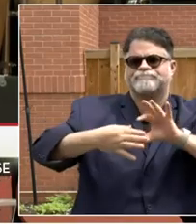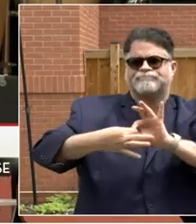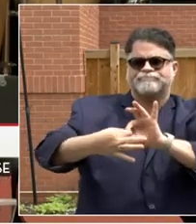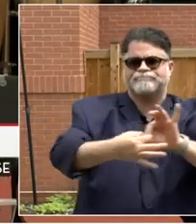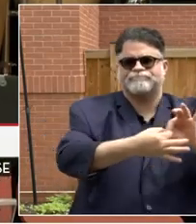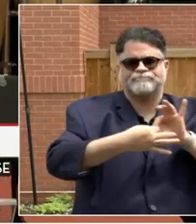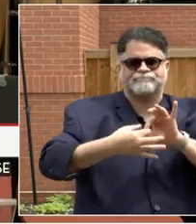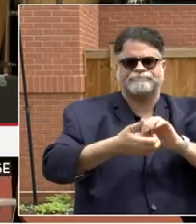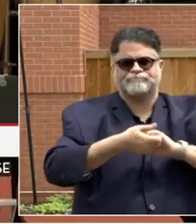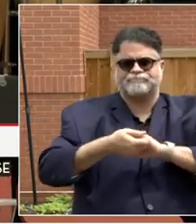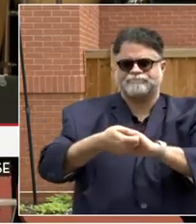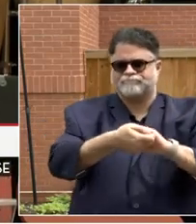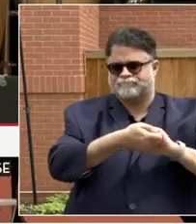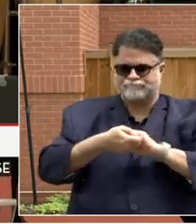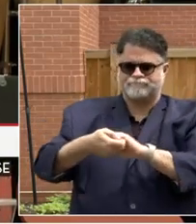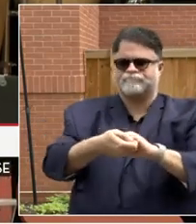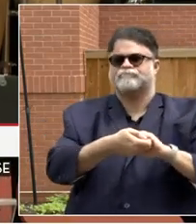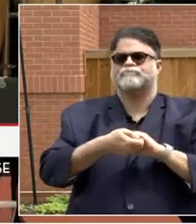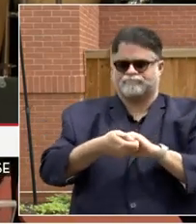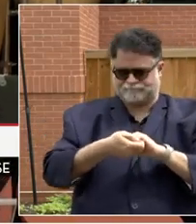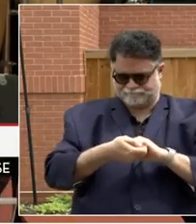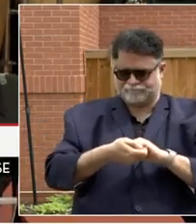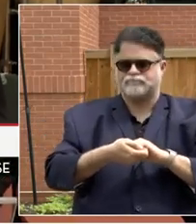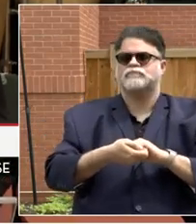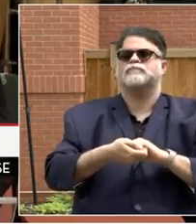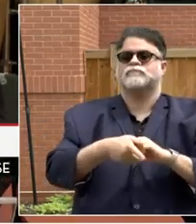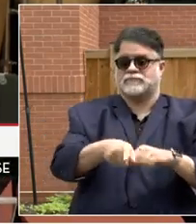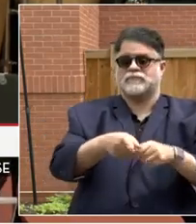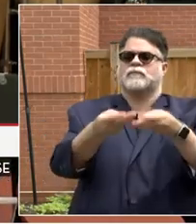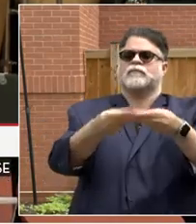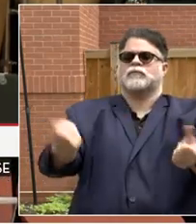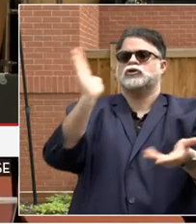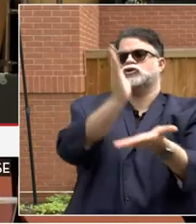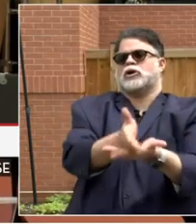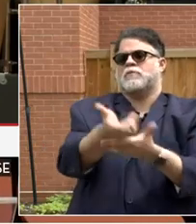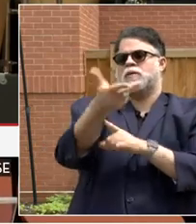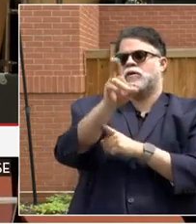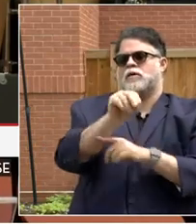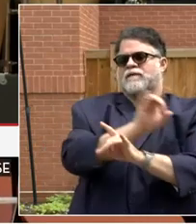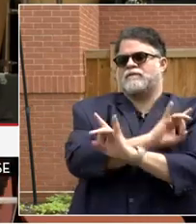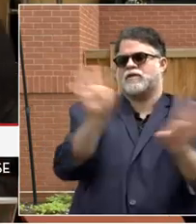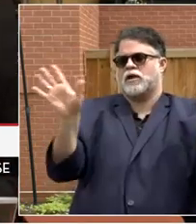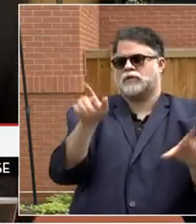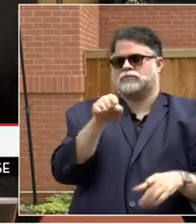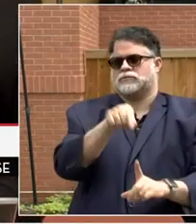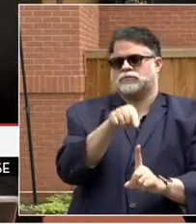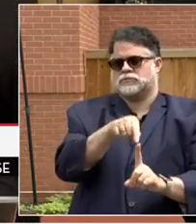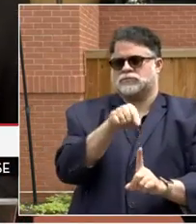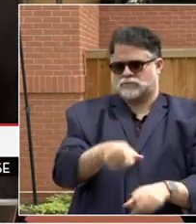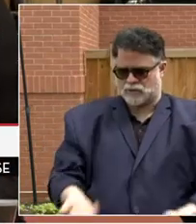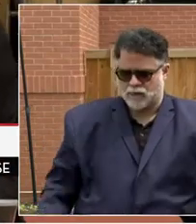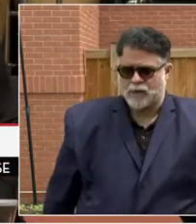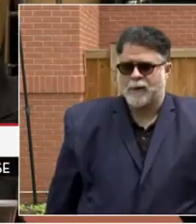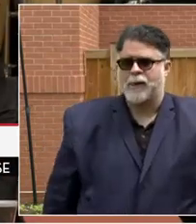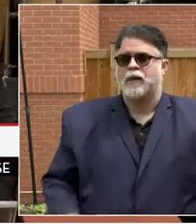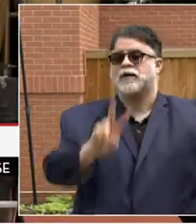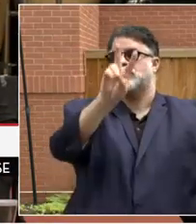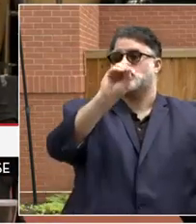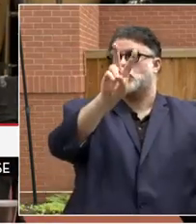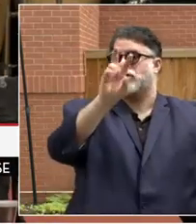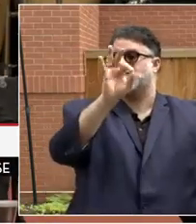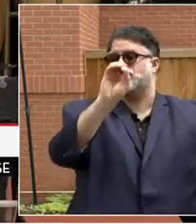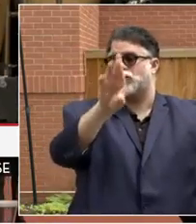here in our communities. The 202 for Peace campaign represents collaboration among the Executive Office of the